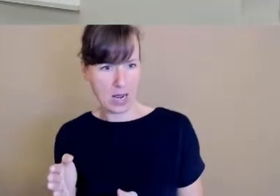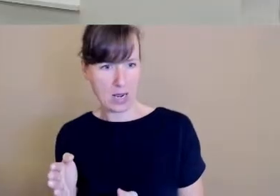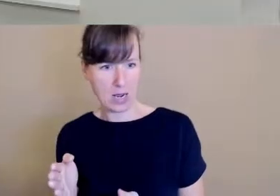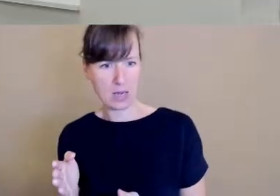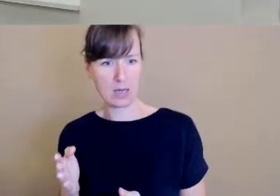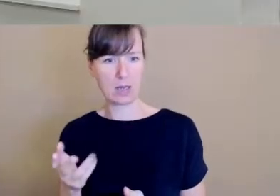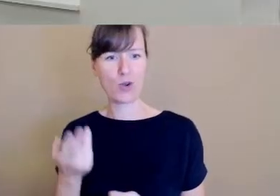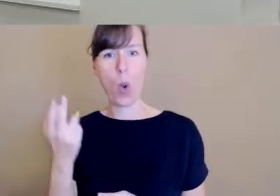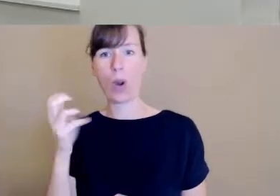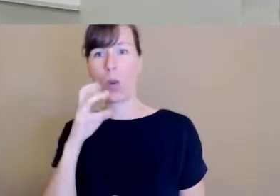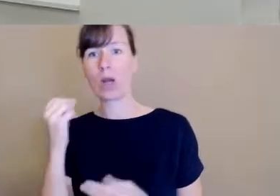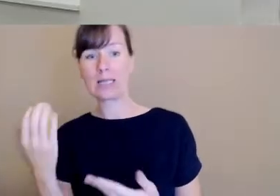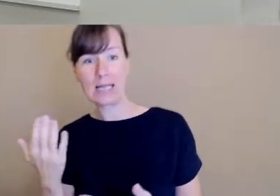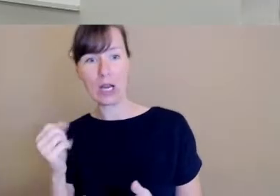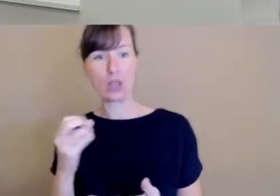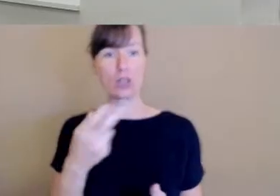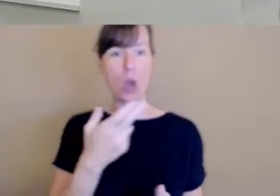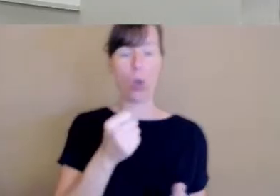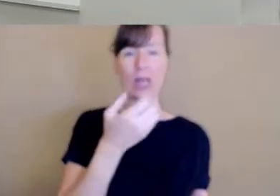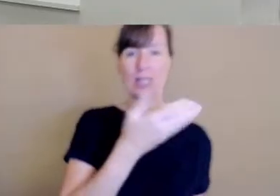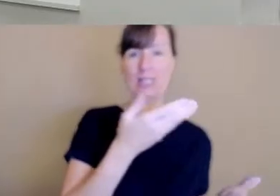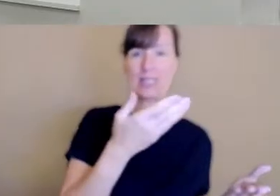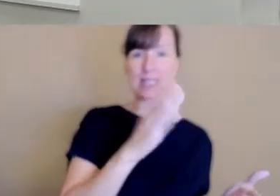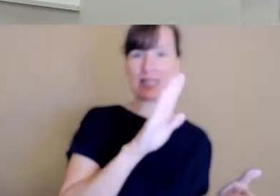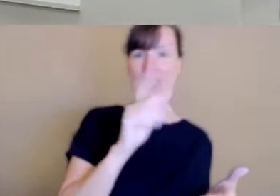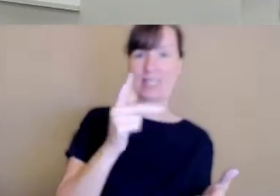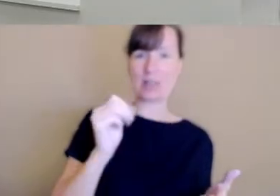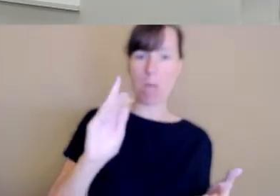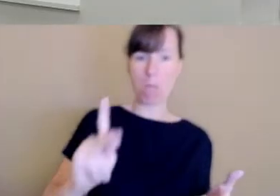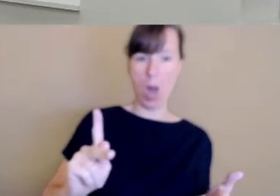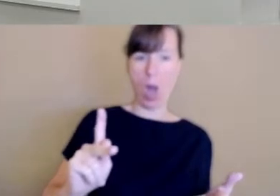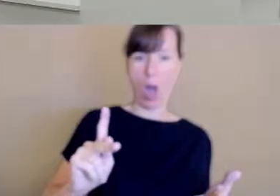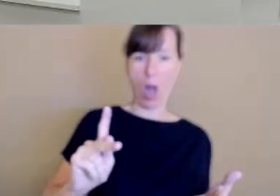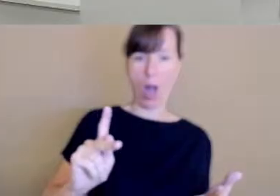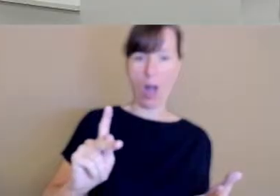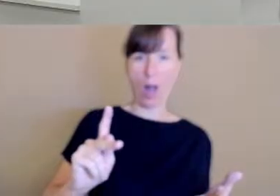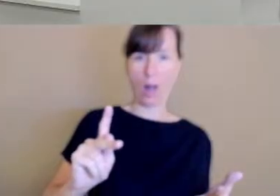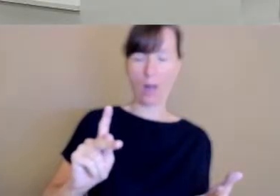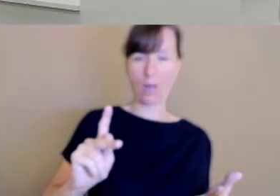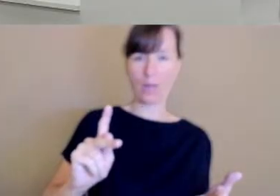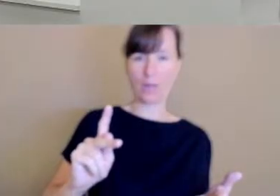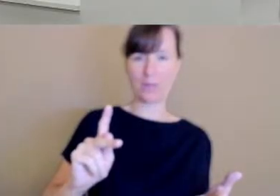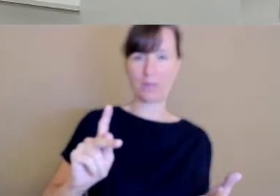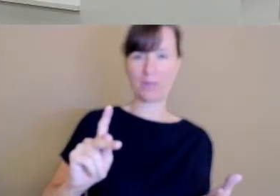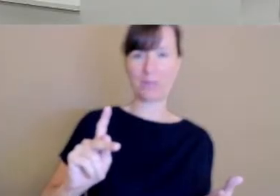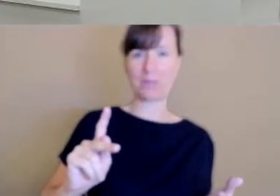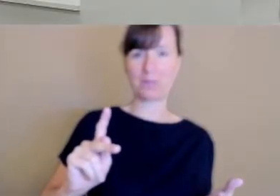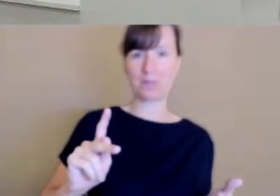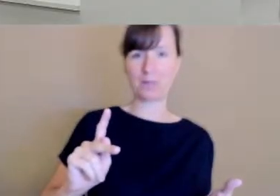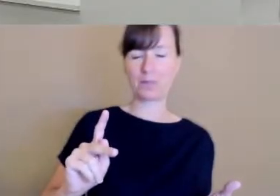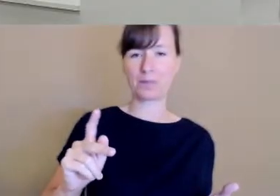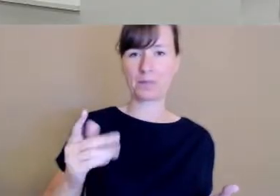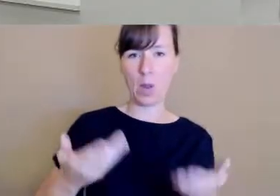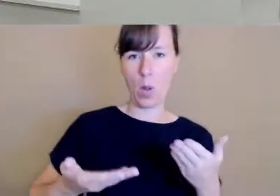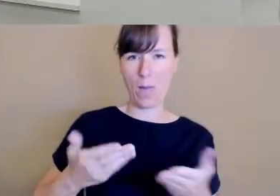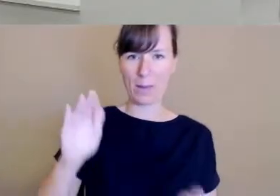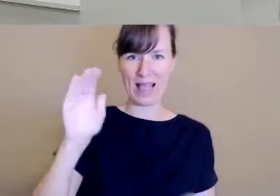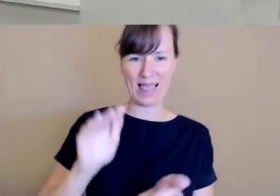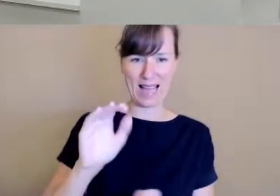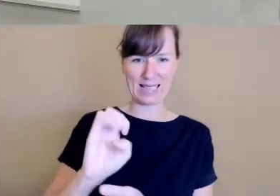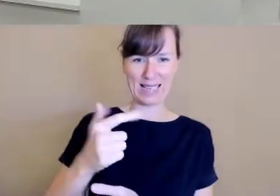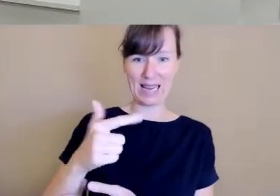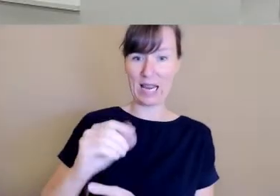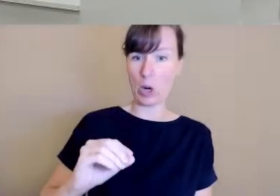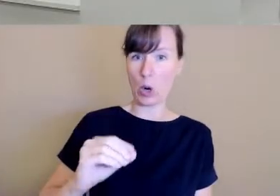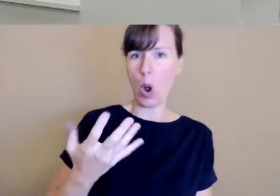a NASA telescope that will soon be launched by first name Nancy. So a suggestion as a woman. So we're still